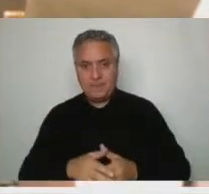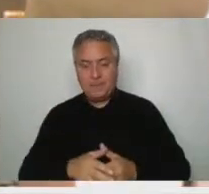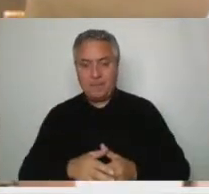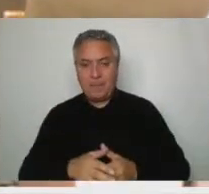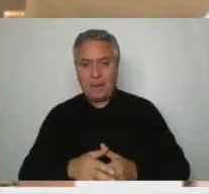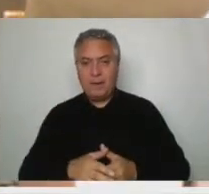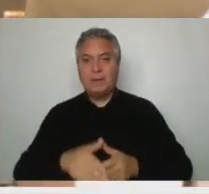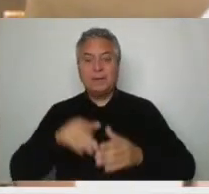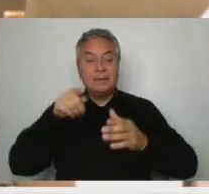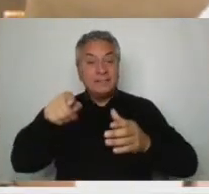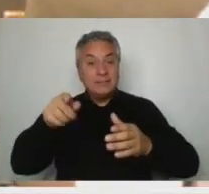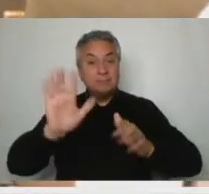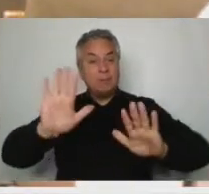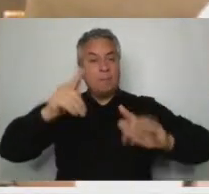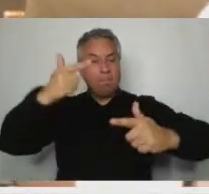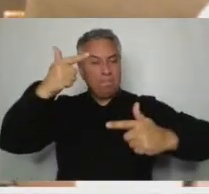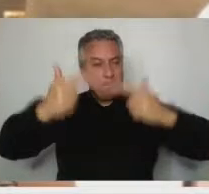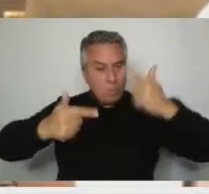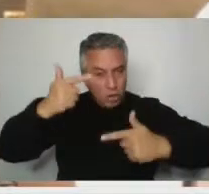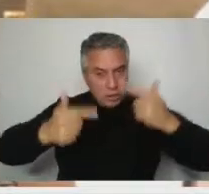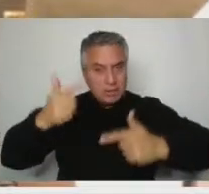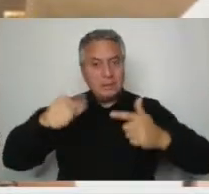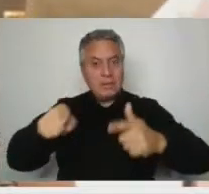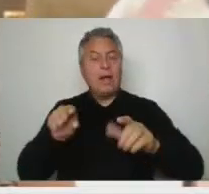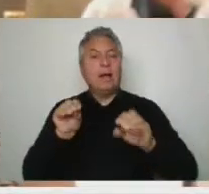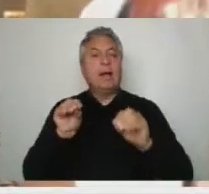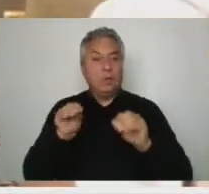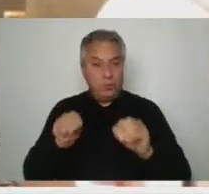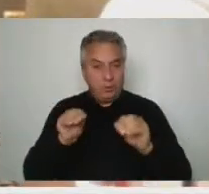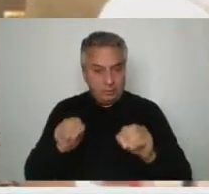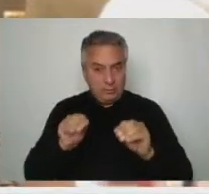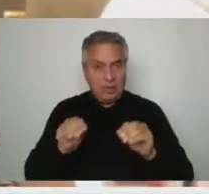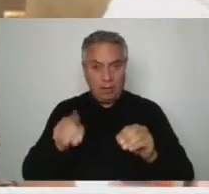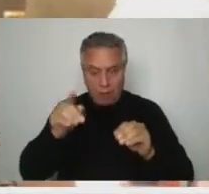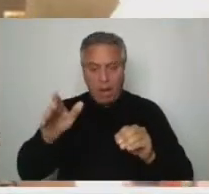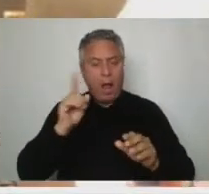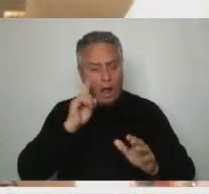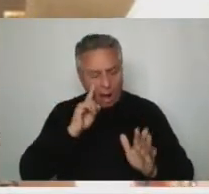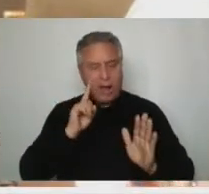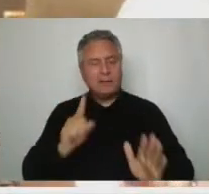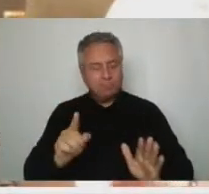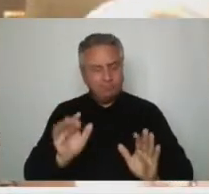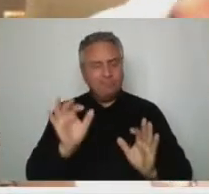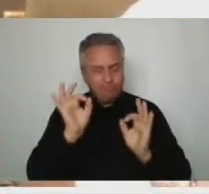inequality is related to the scope of the gap at the end. I think